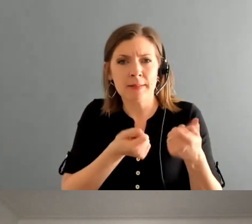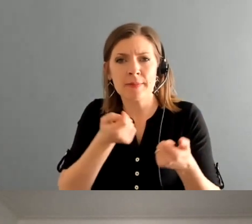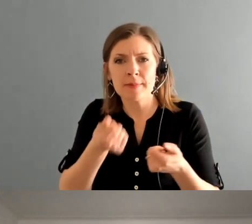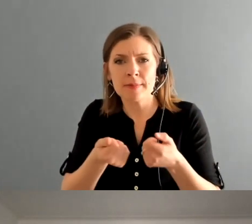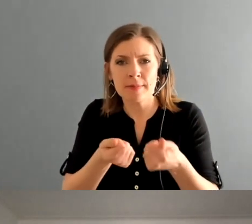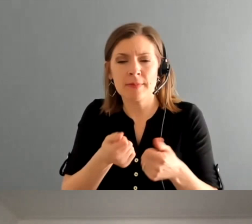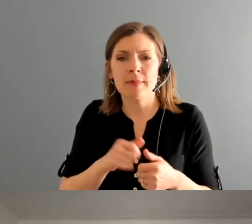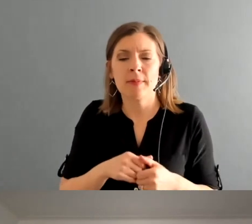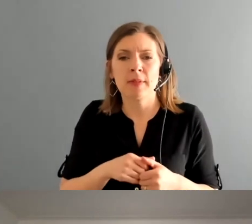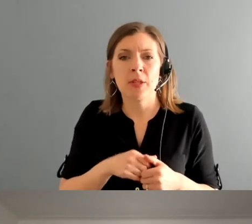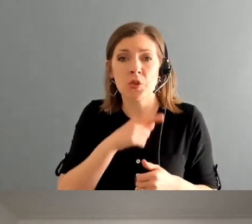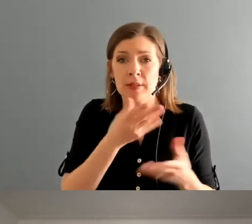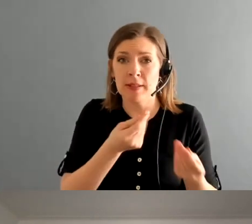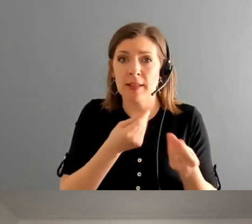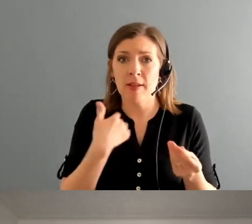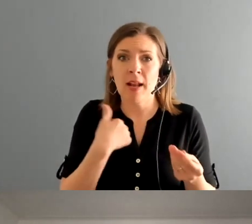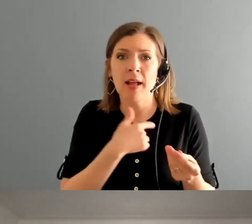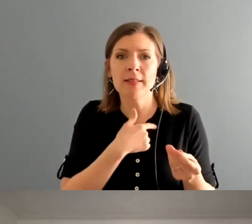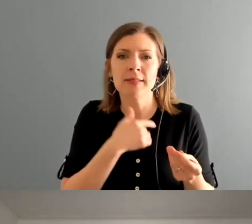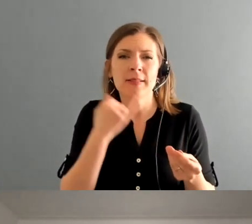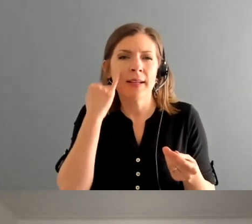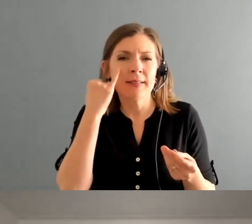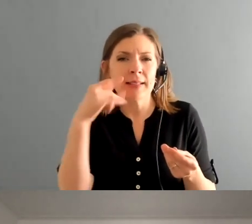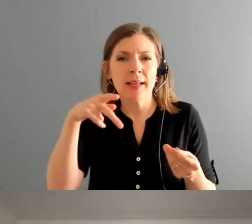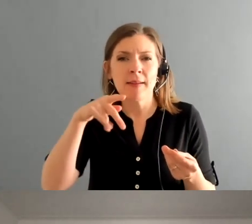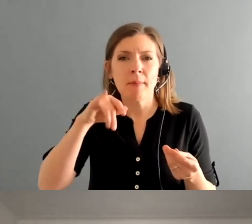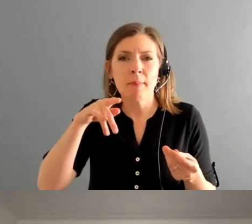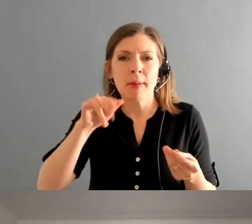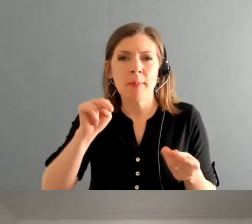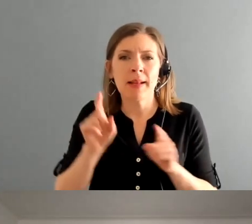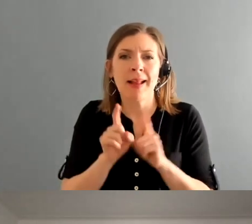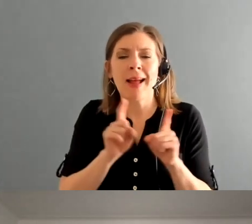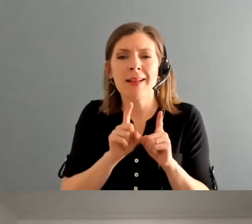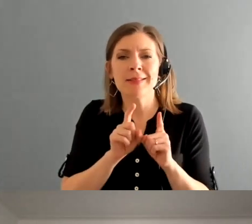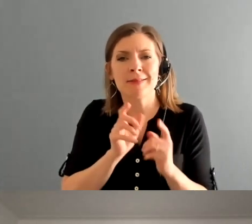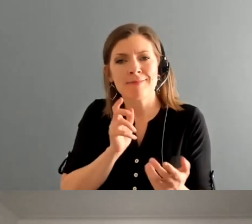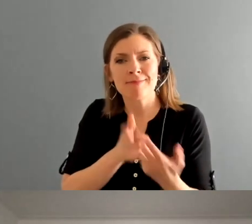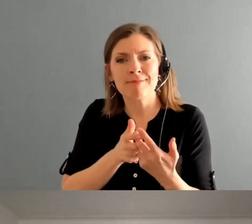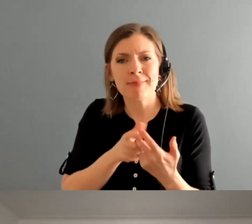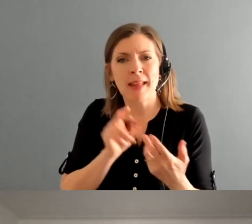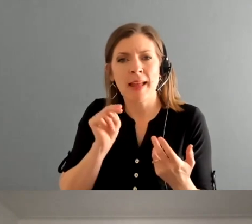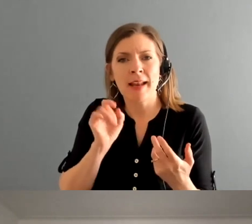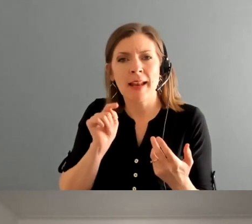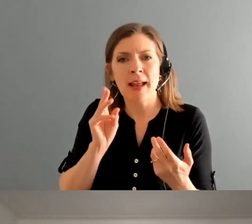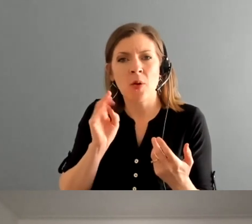she's given us a sense of Pippin as embedded in a network